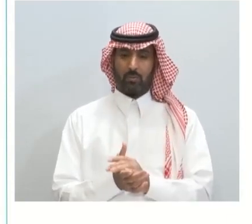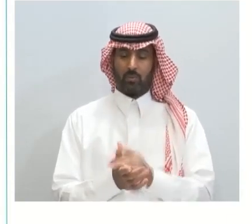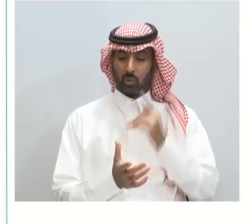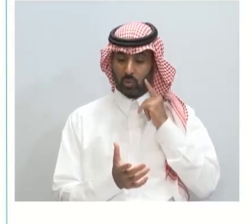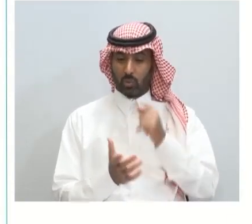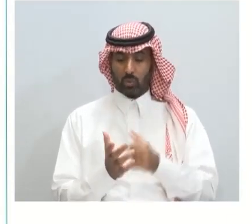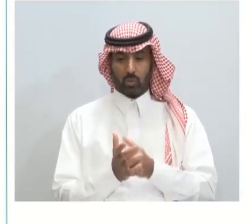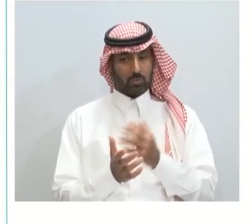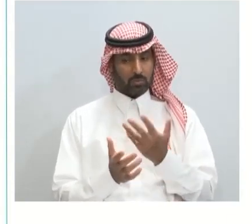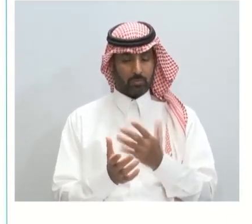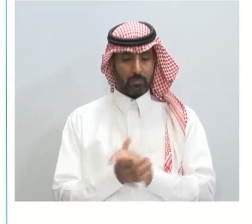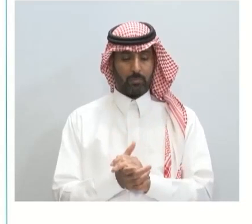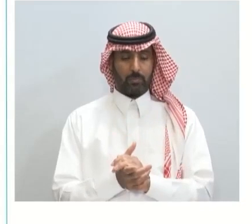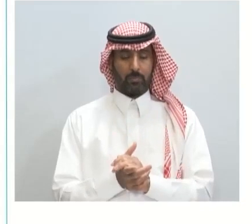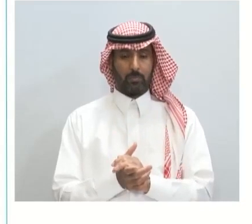can question it.